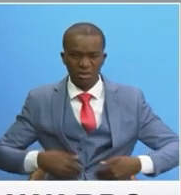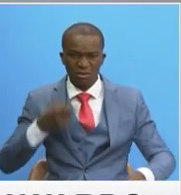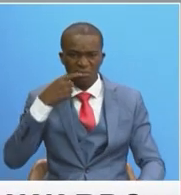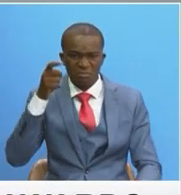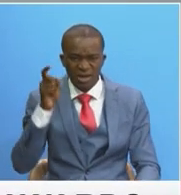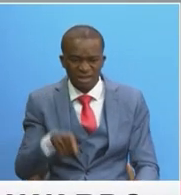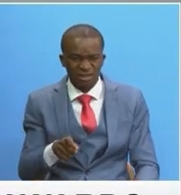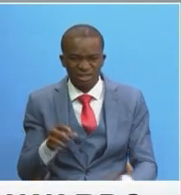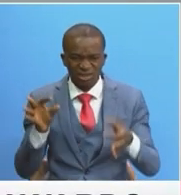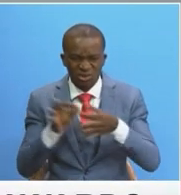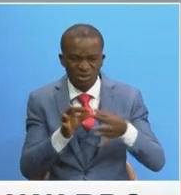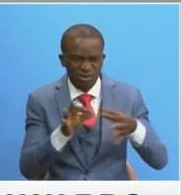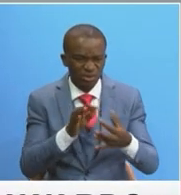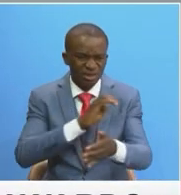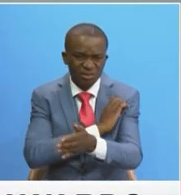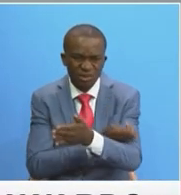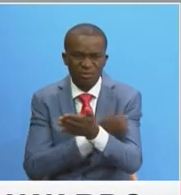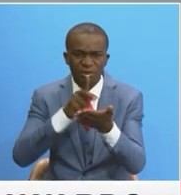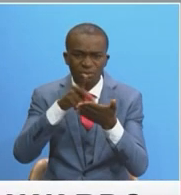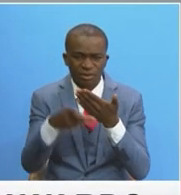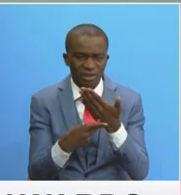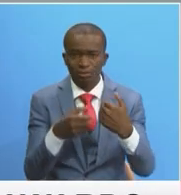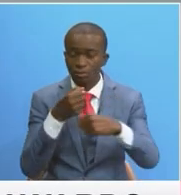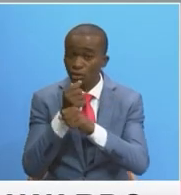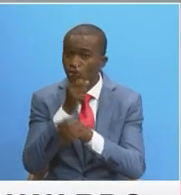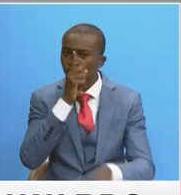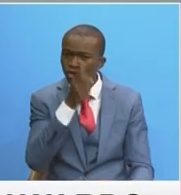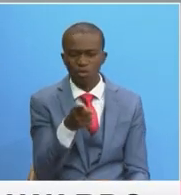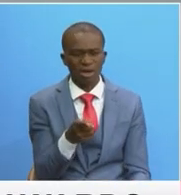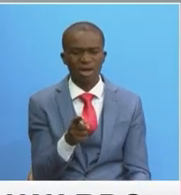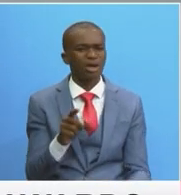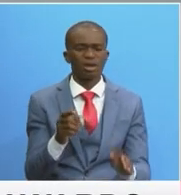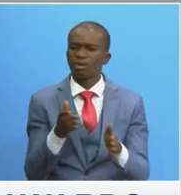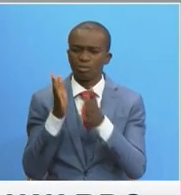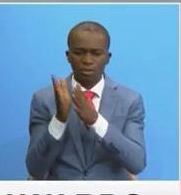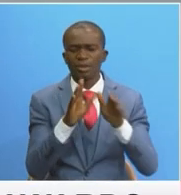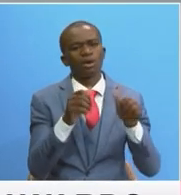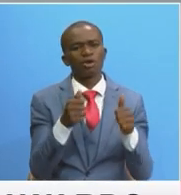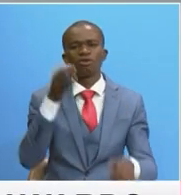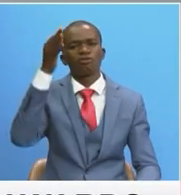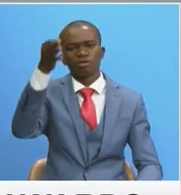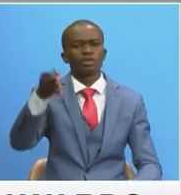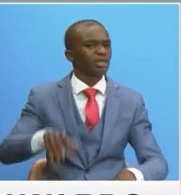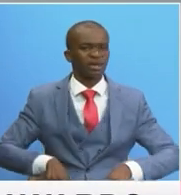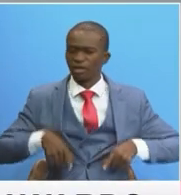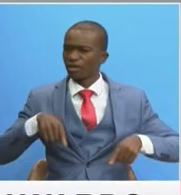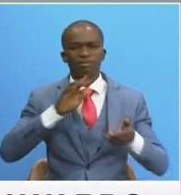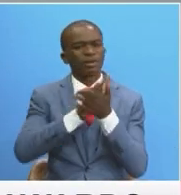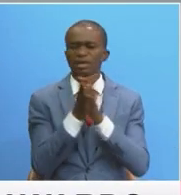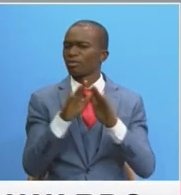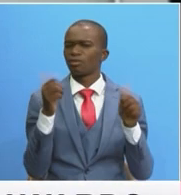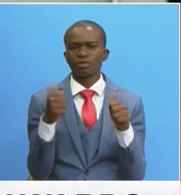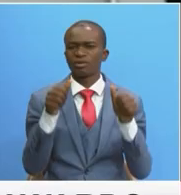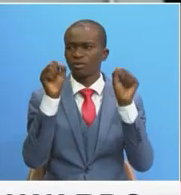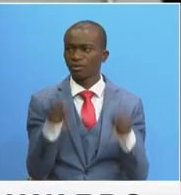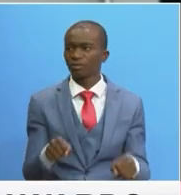these programs and resources, ensuring that they are not only prepared for the future, but are active participants in